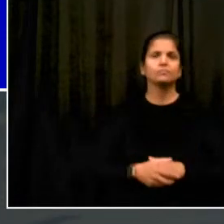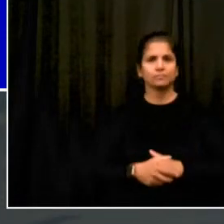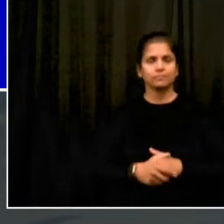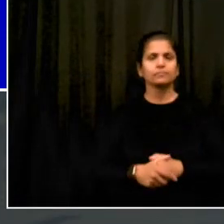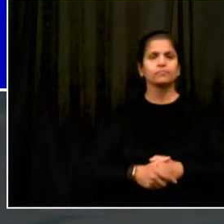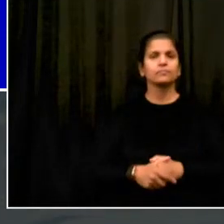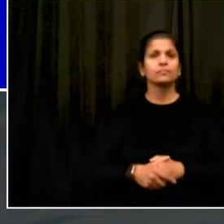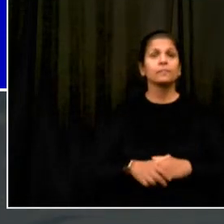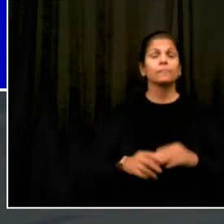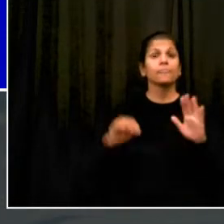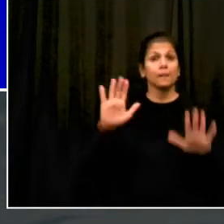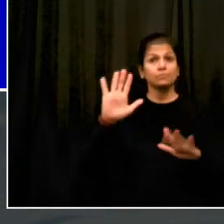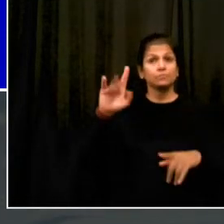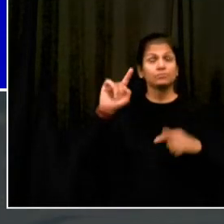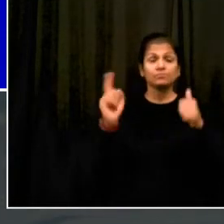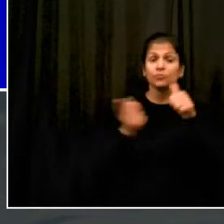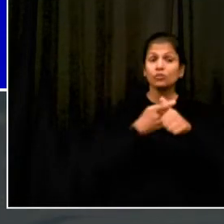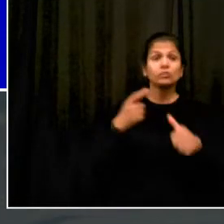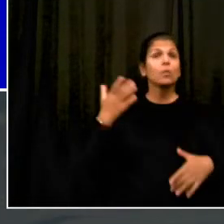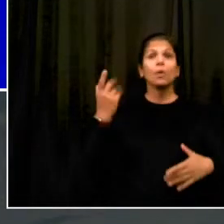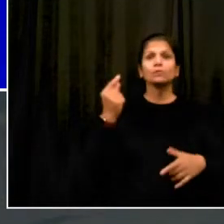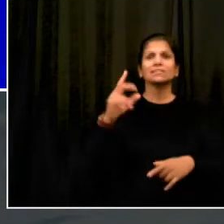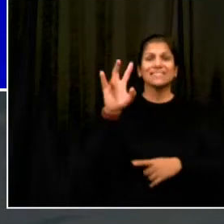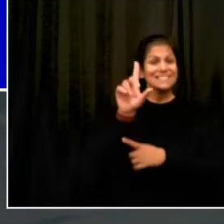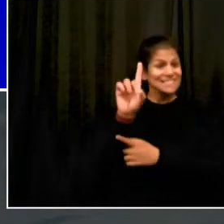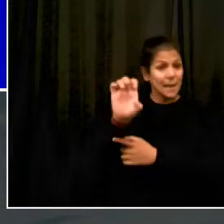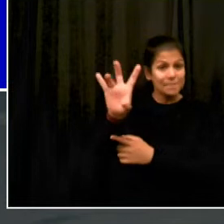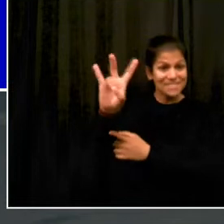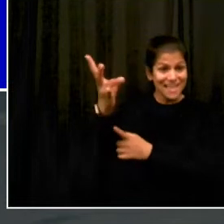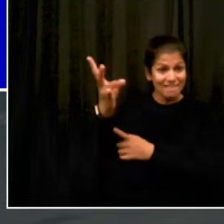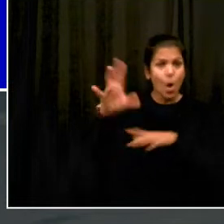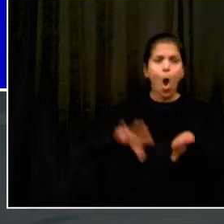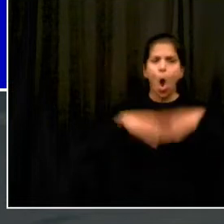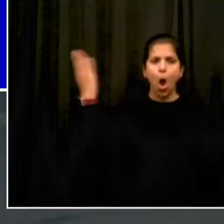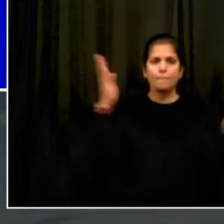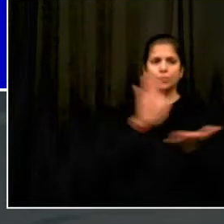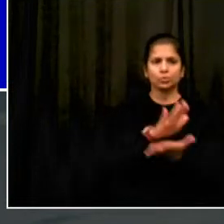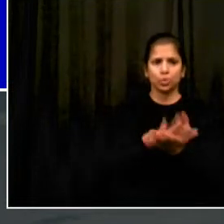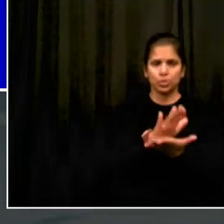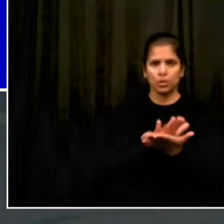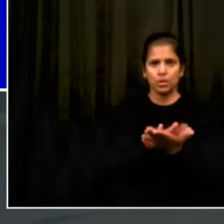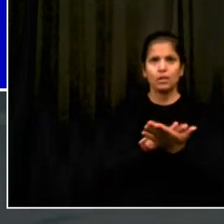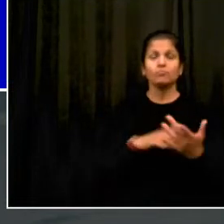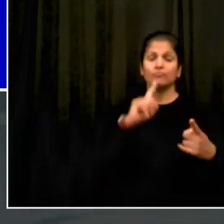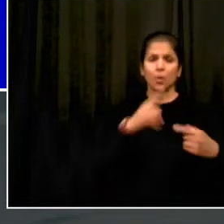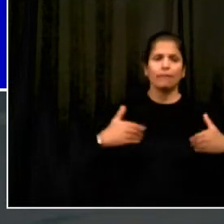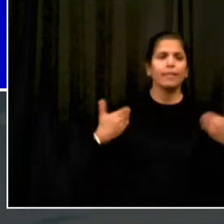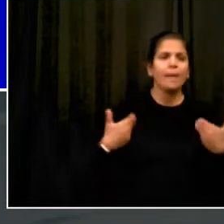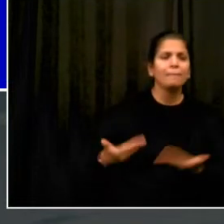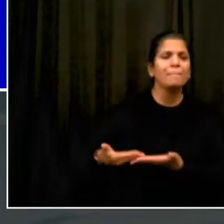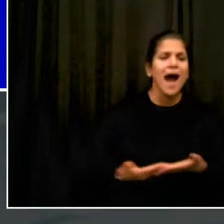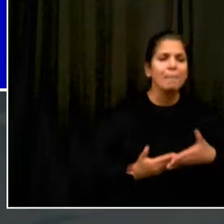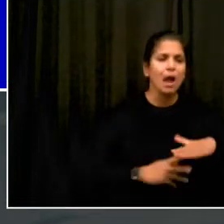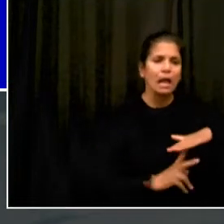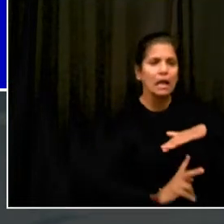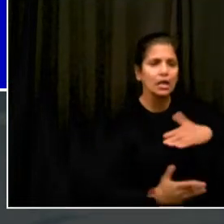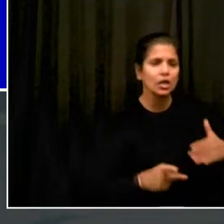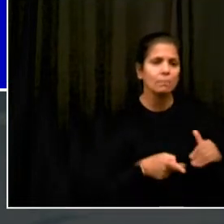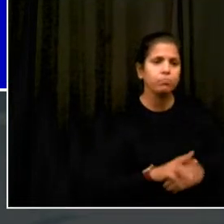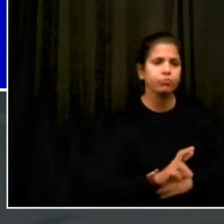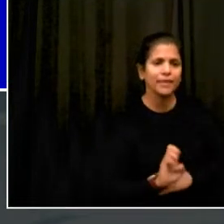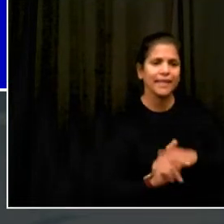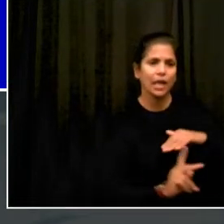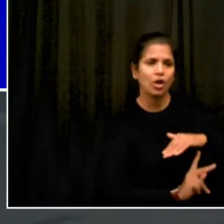younger grades. Let's be clear. Focusing on the younger grades on that Monday. All